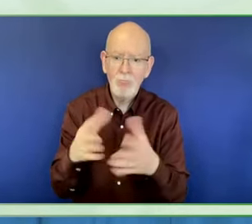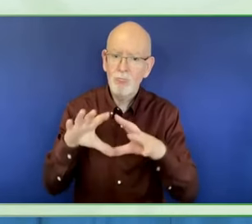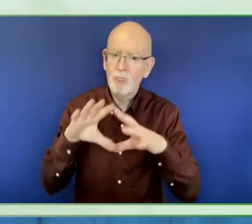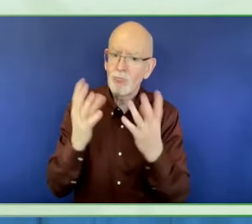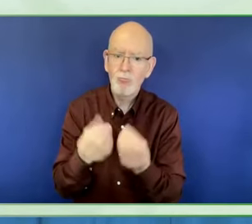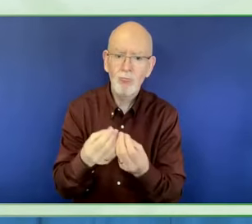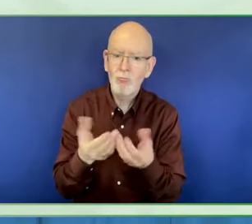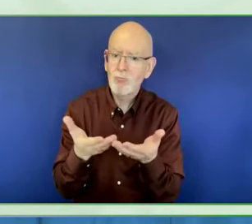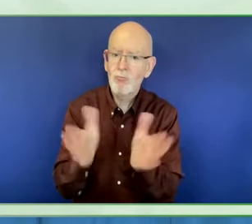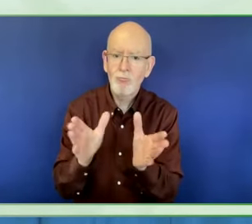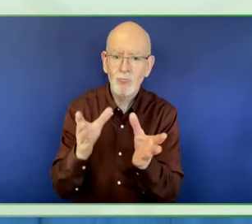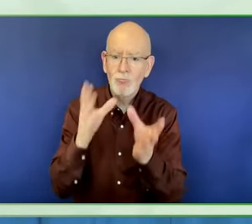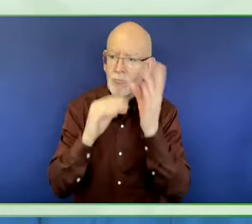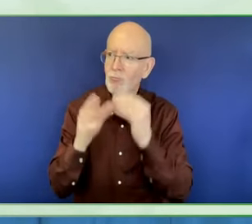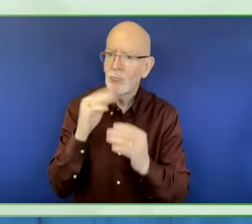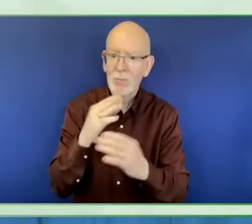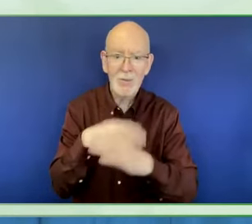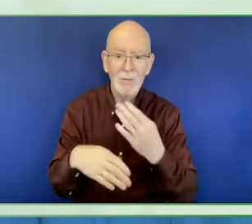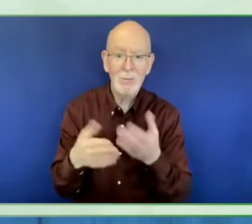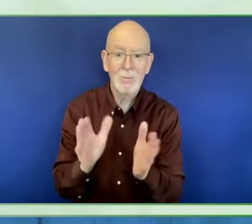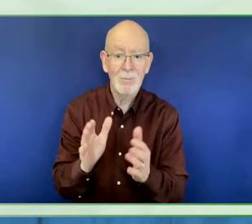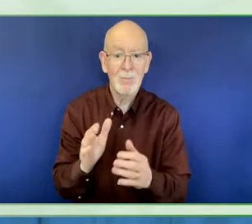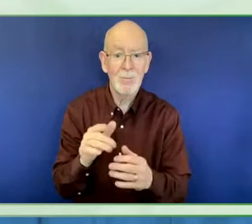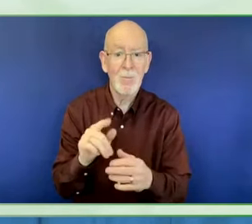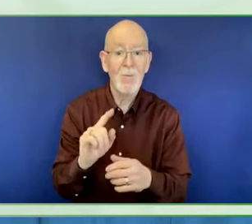young offenders and their families